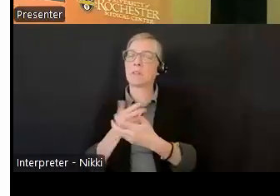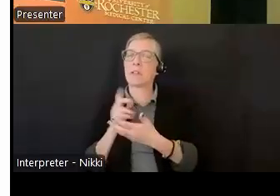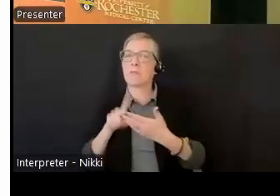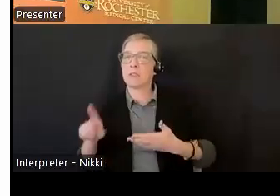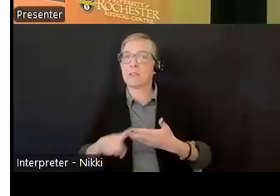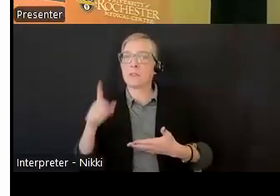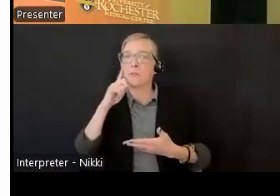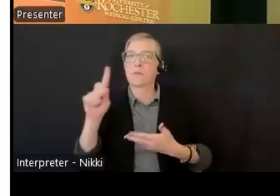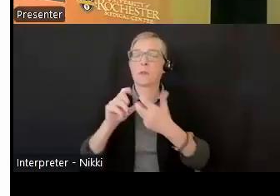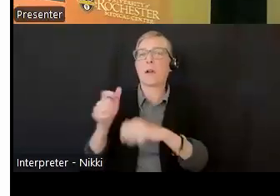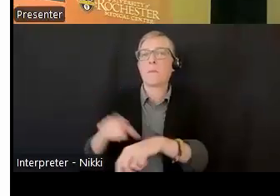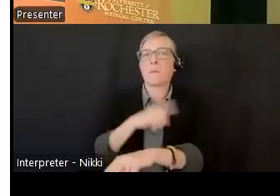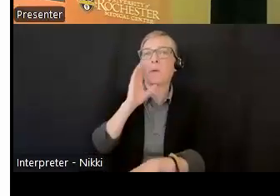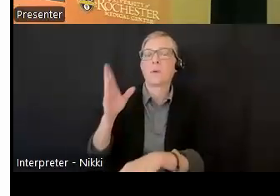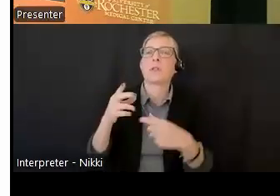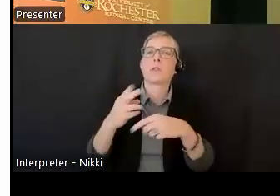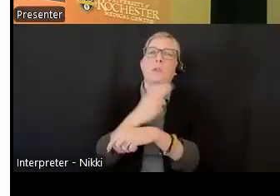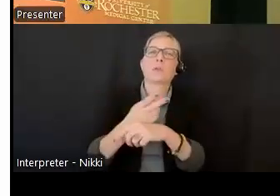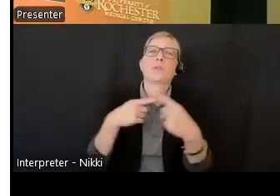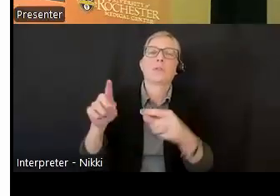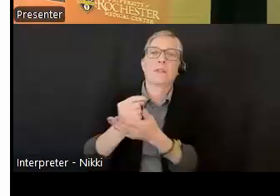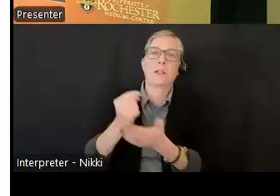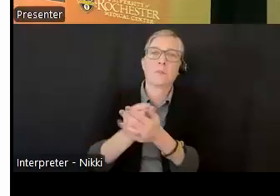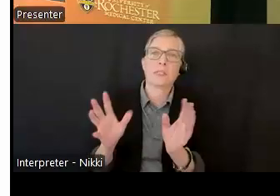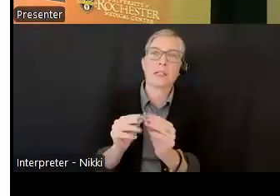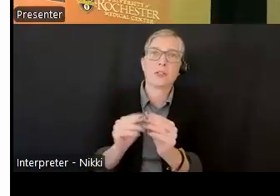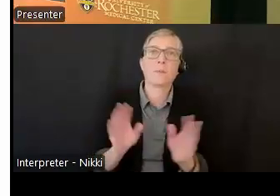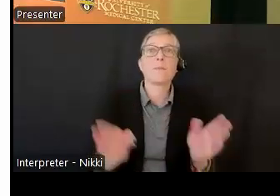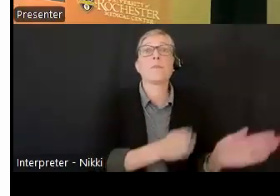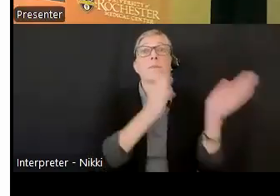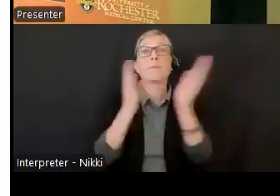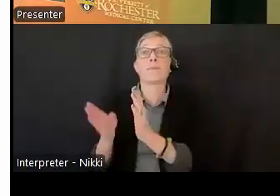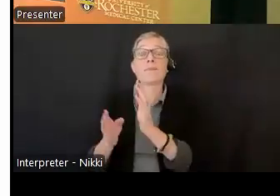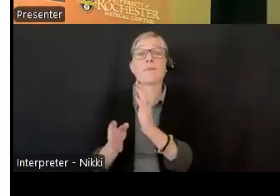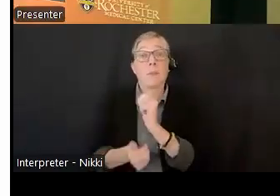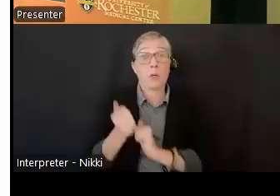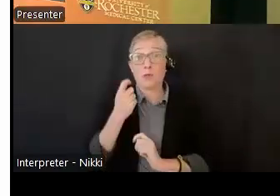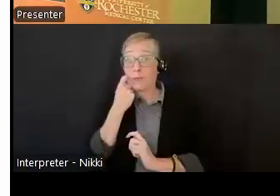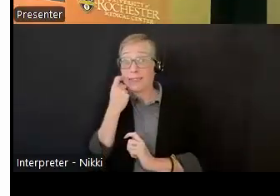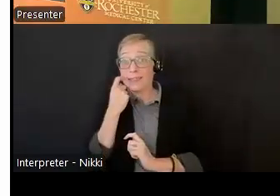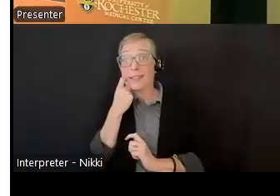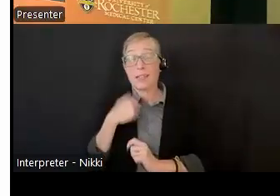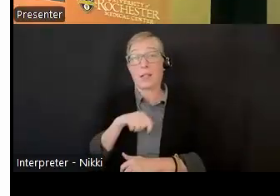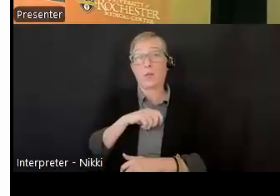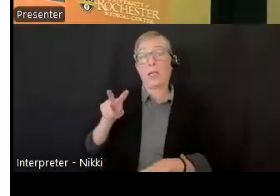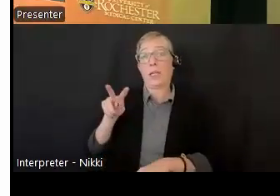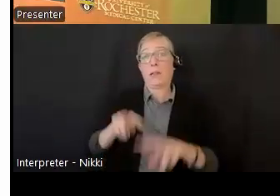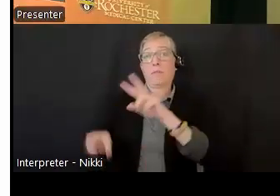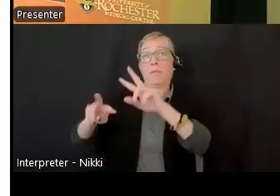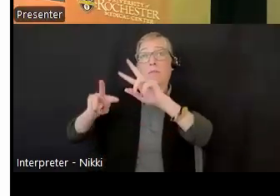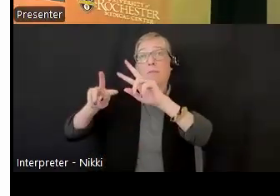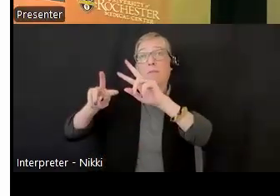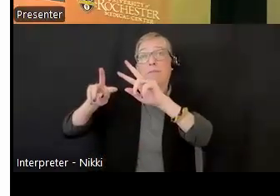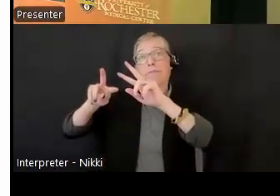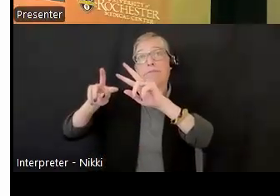session. One of the most recent secondary analyses we conducted examined 99 young adults with substance misuse